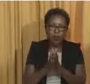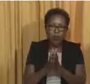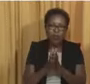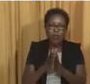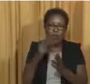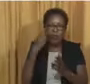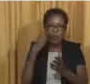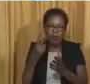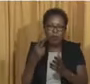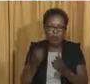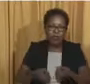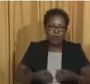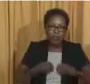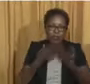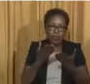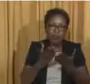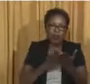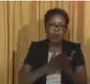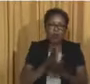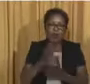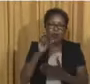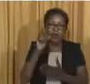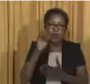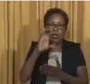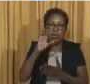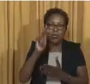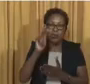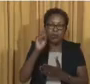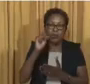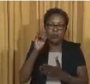Professor Rosaline Dixon and David Randau.